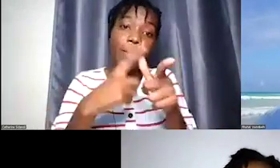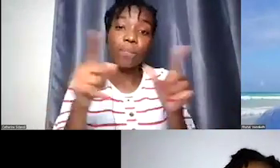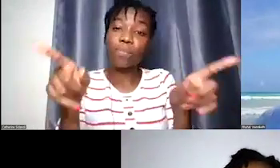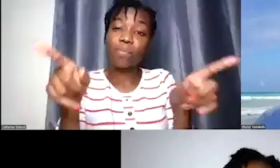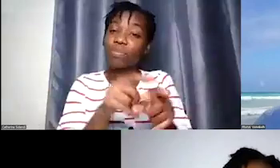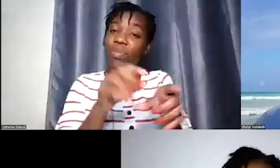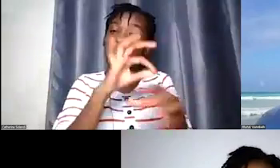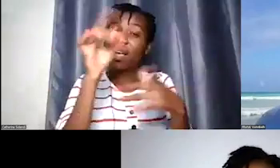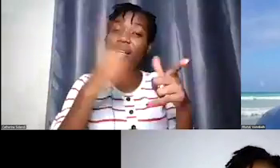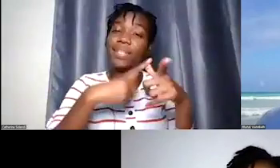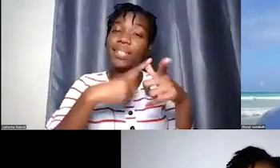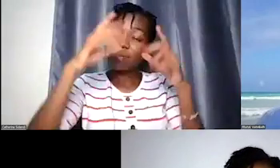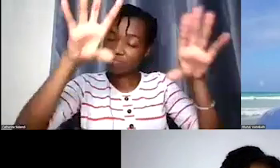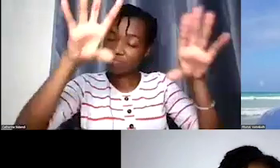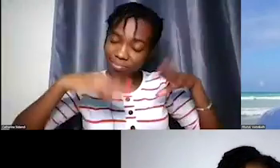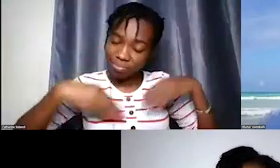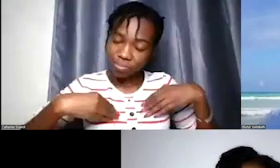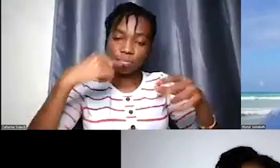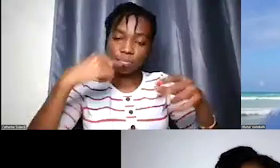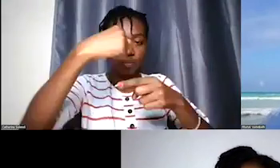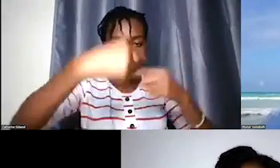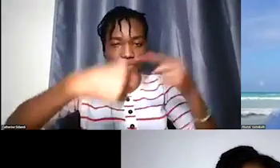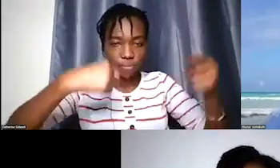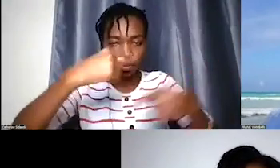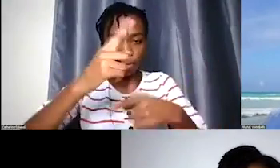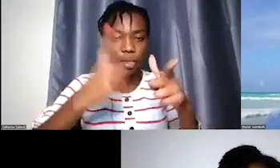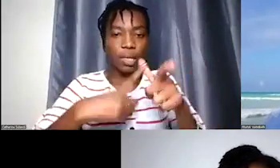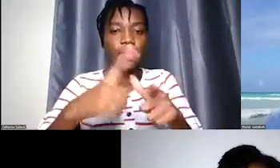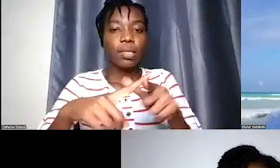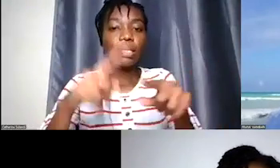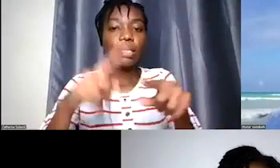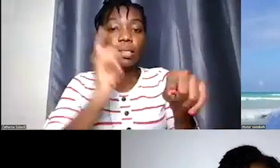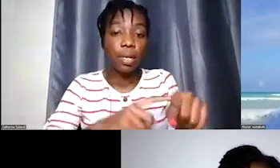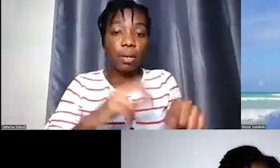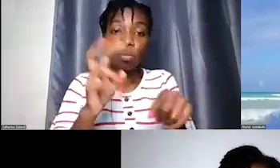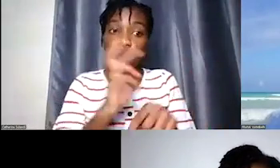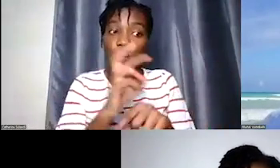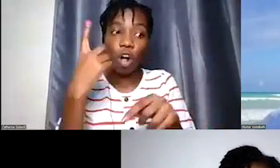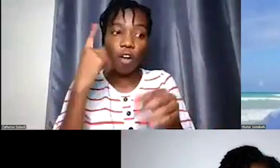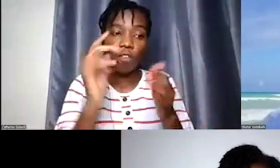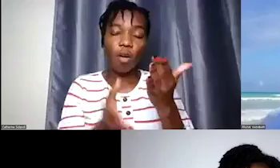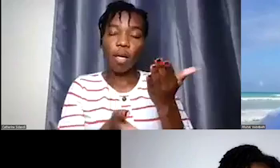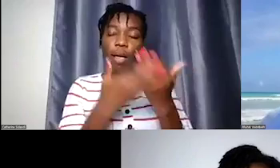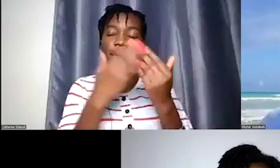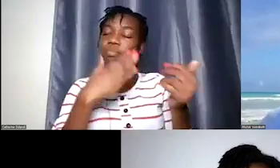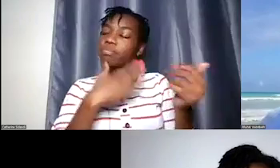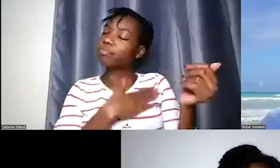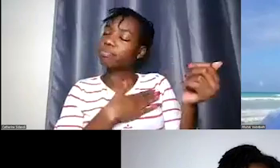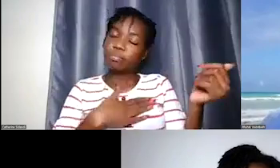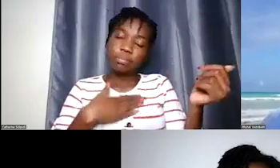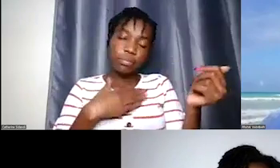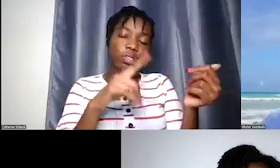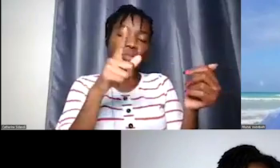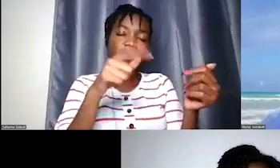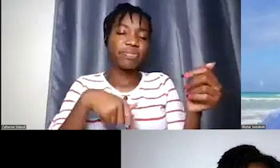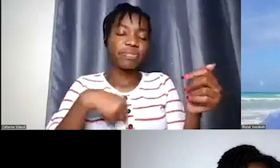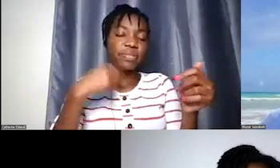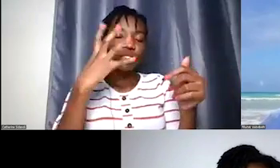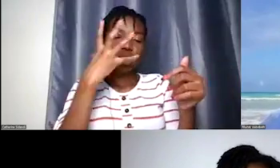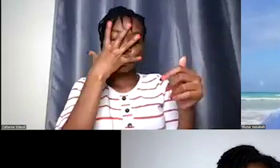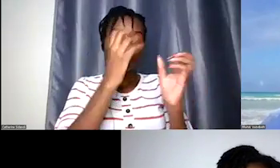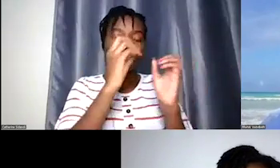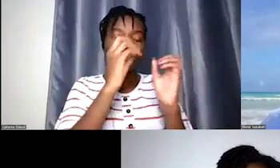to move on. And when it's the time to seek early help, please do not be embarrassed. Seek